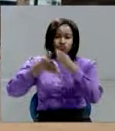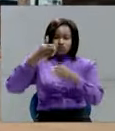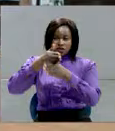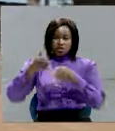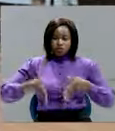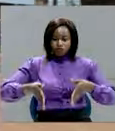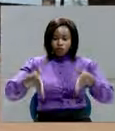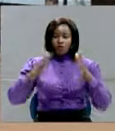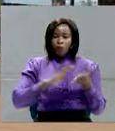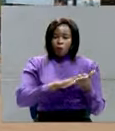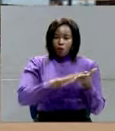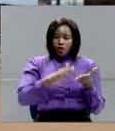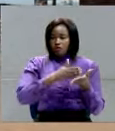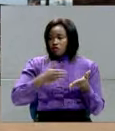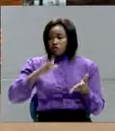Circle Road.